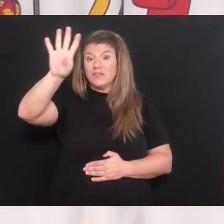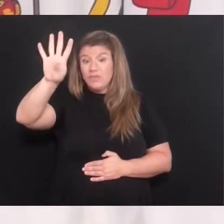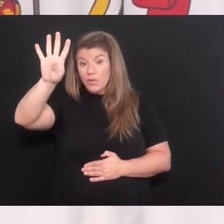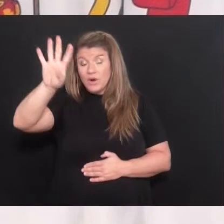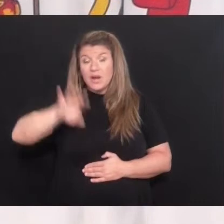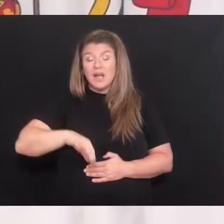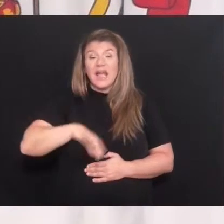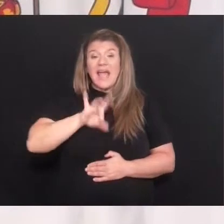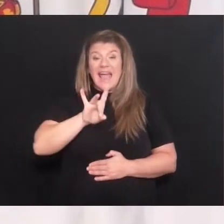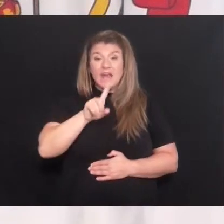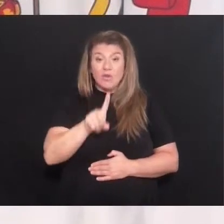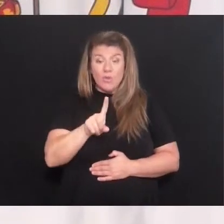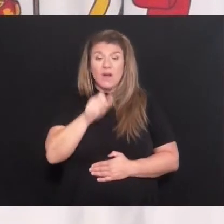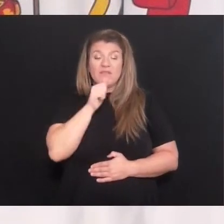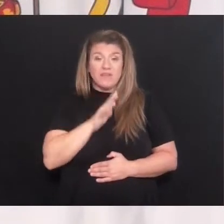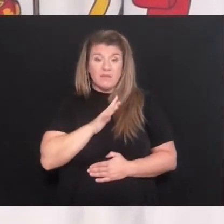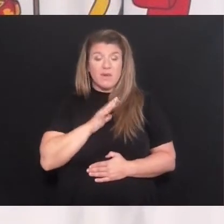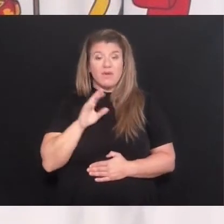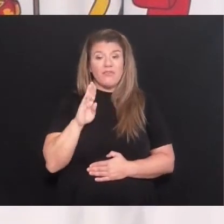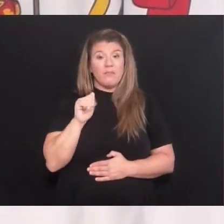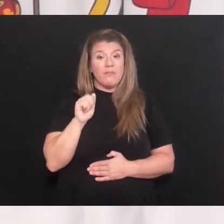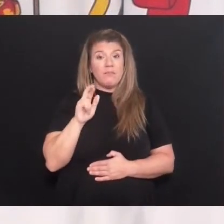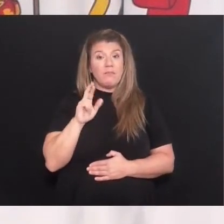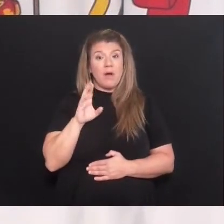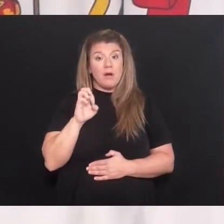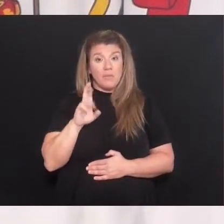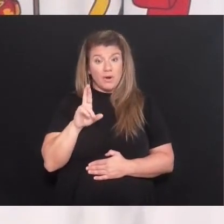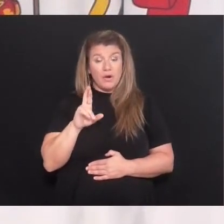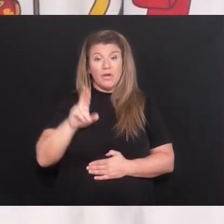3,194th death is an 81-year-old female from Barber County.